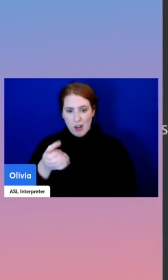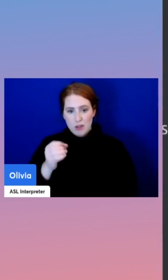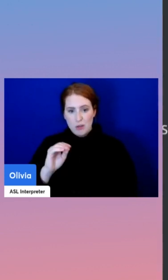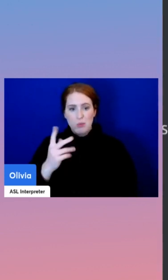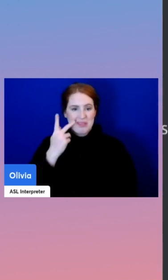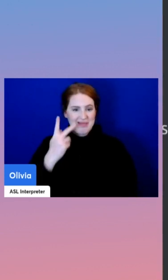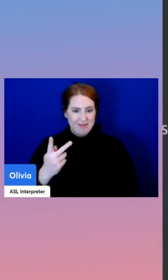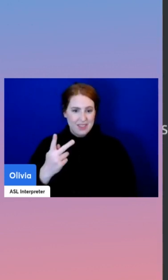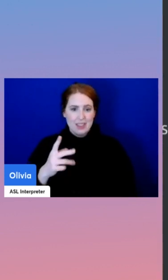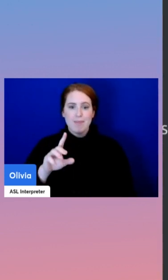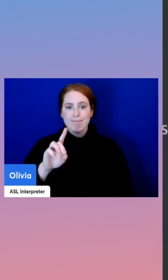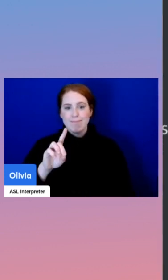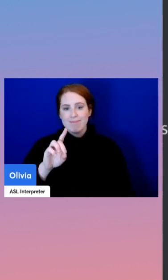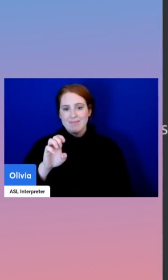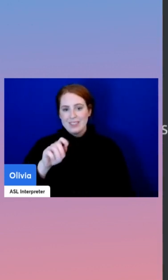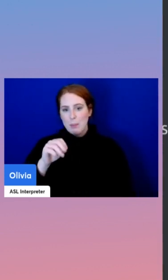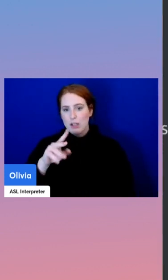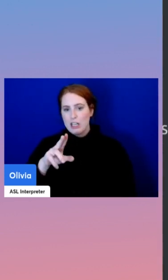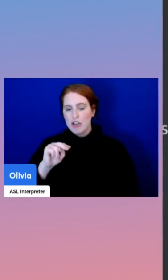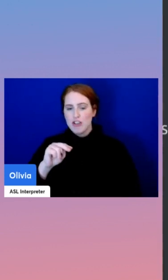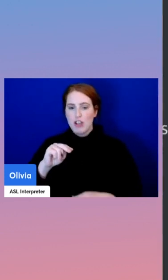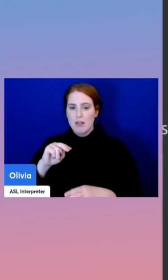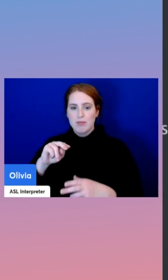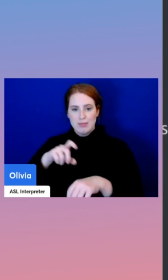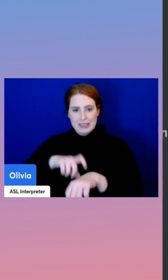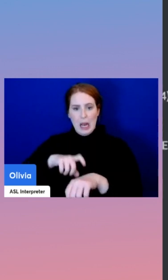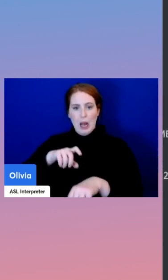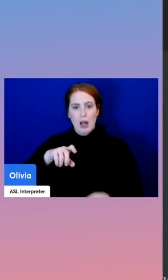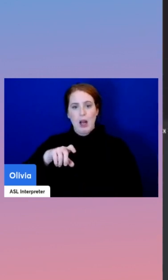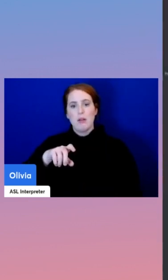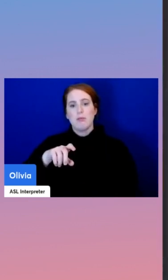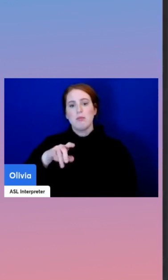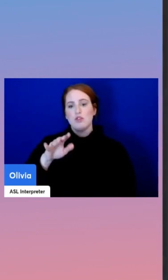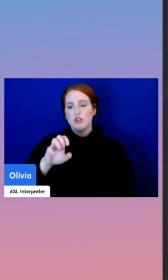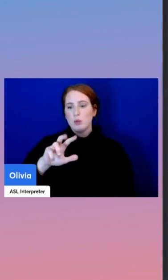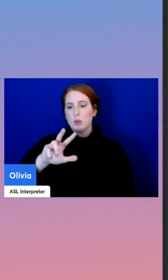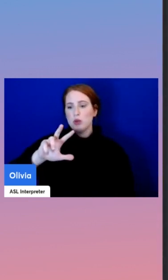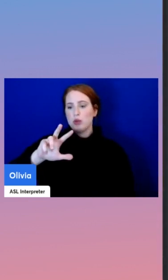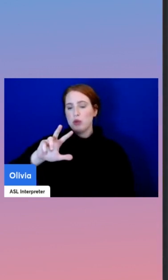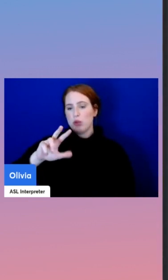deprecation time, which is the 13th of June 25.